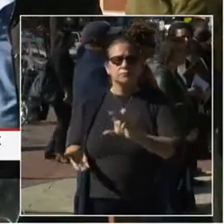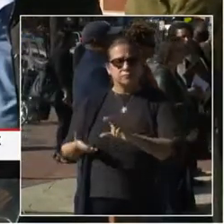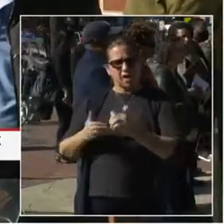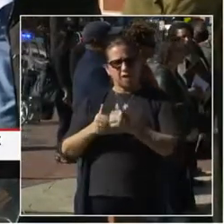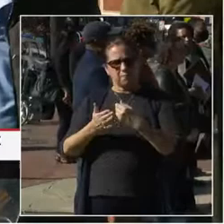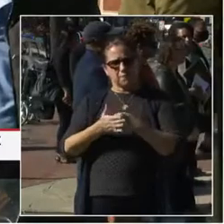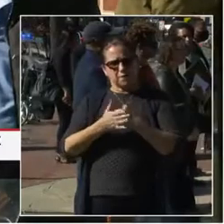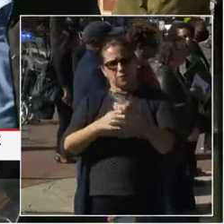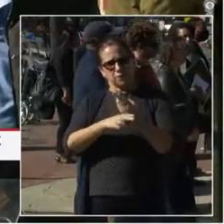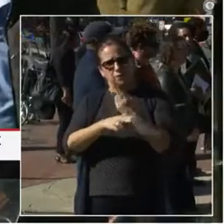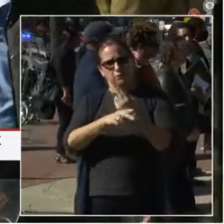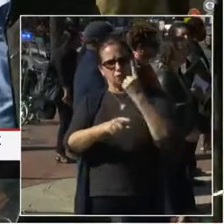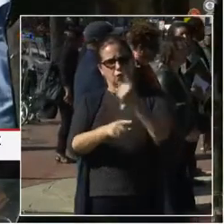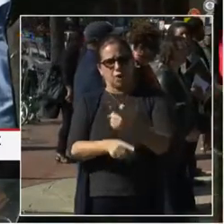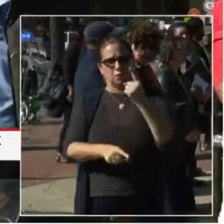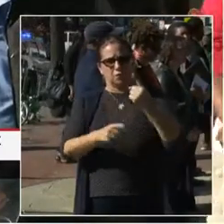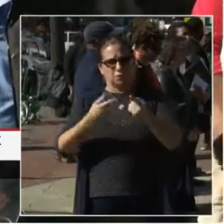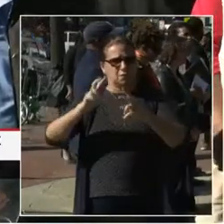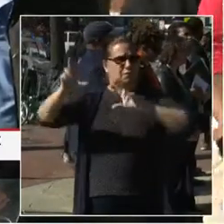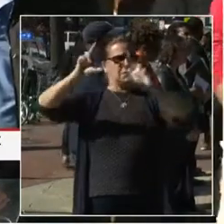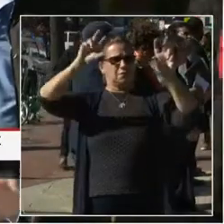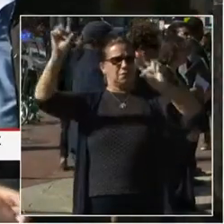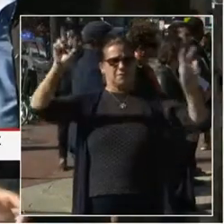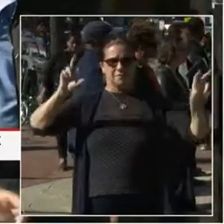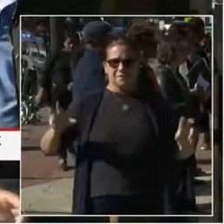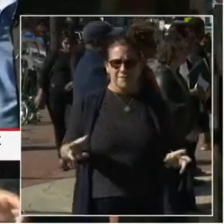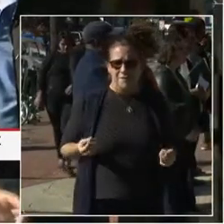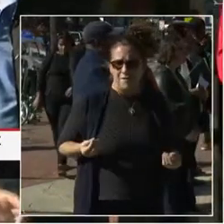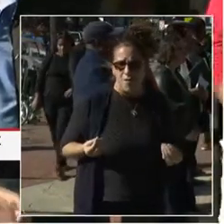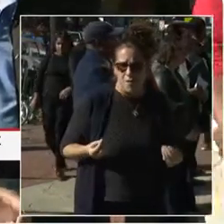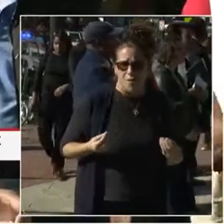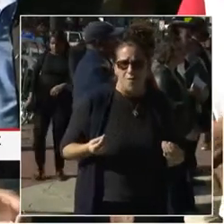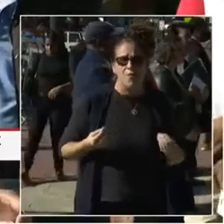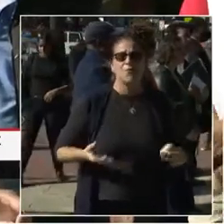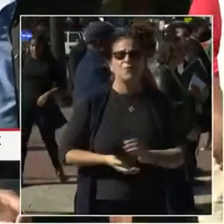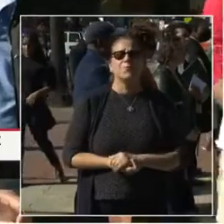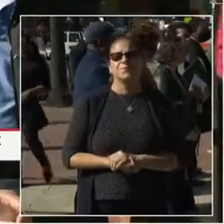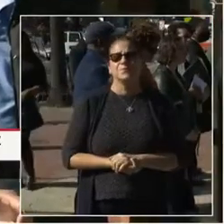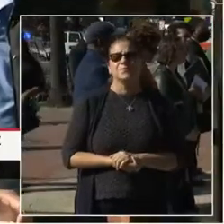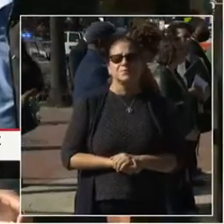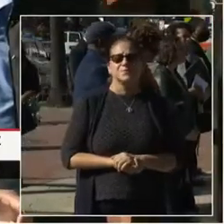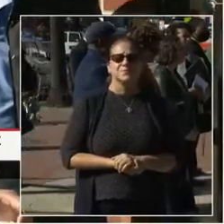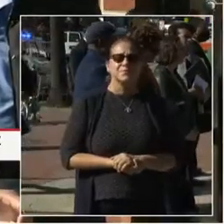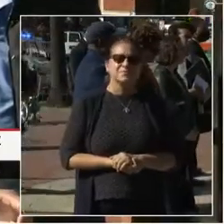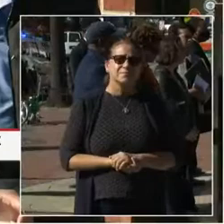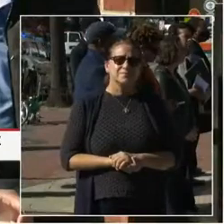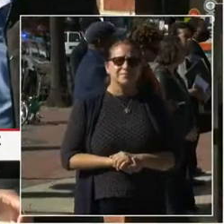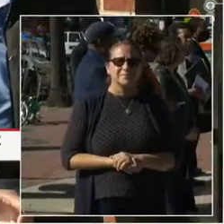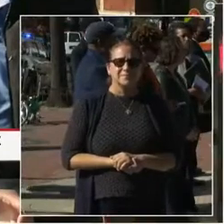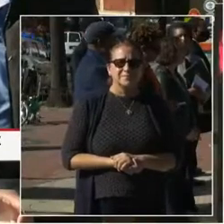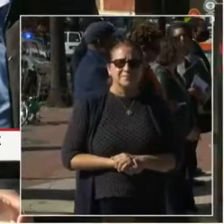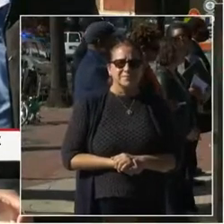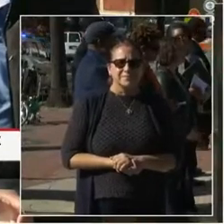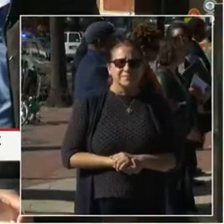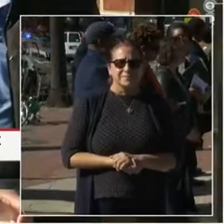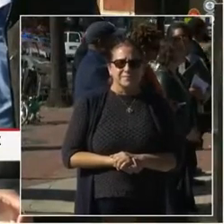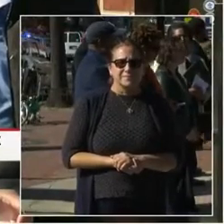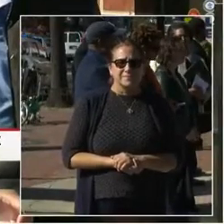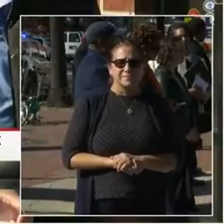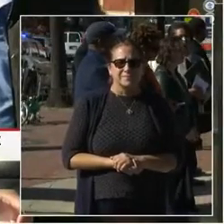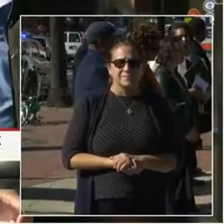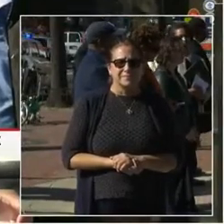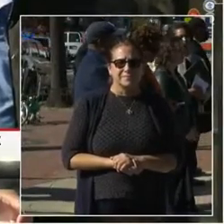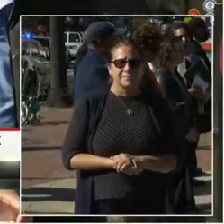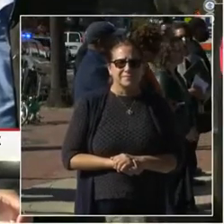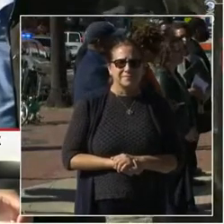who are west of the river to go east of the river. And so we're going to hear from Andre McCain today, who's the proprietor of Half